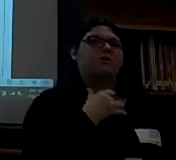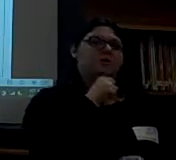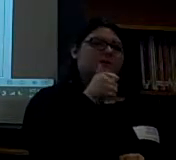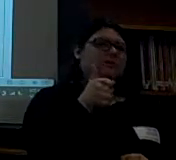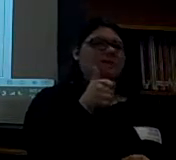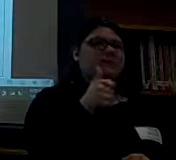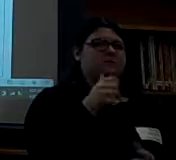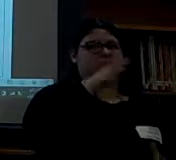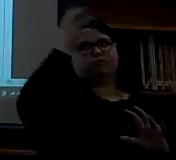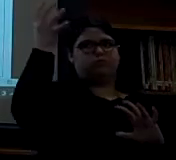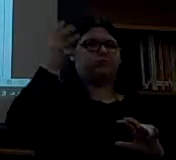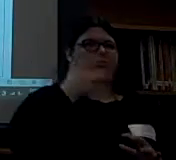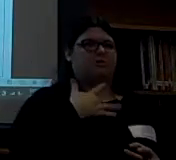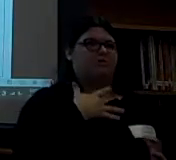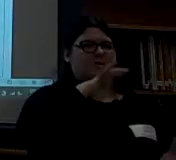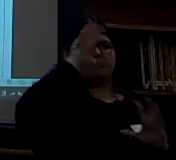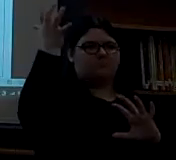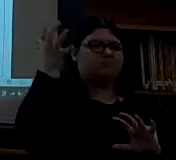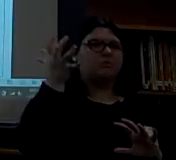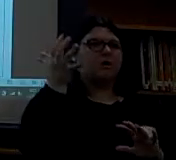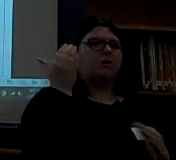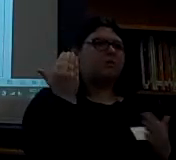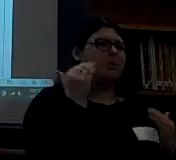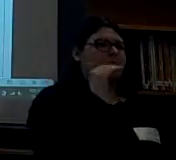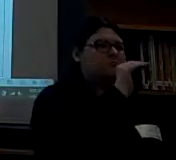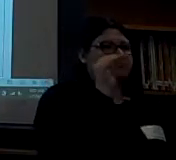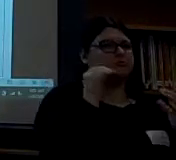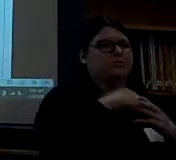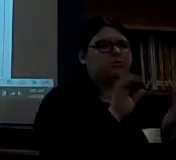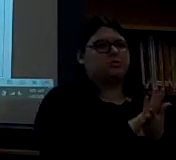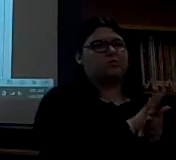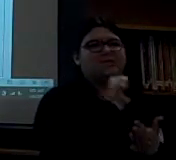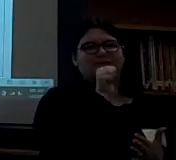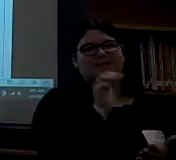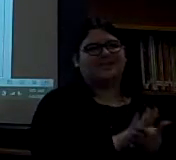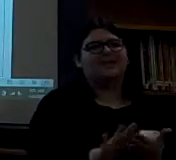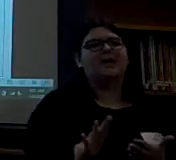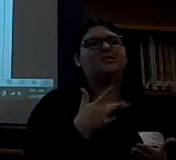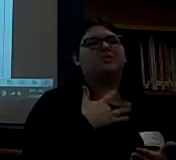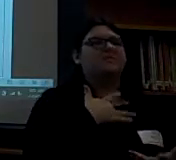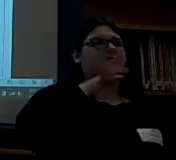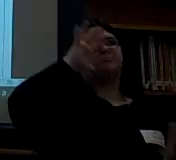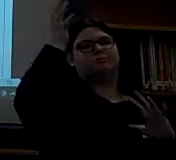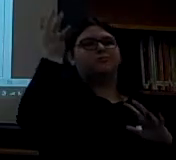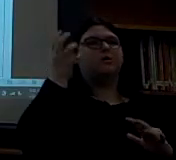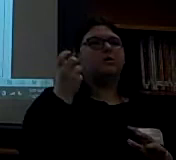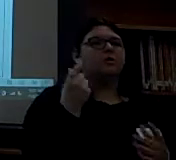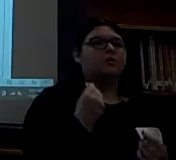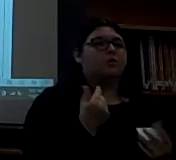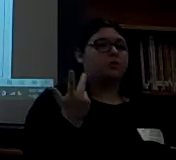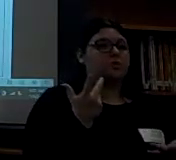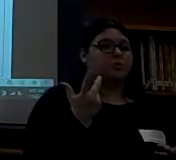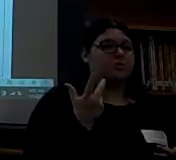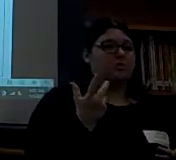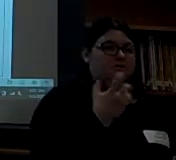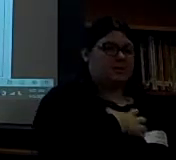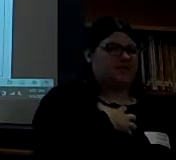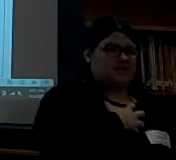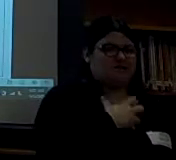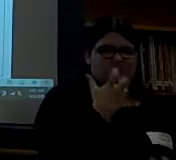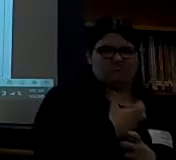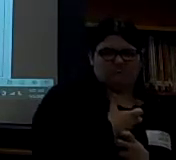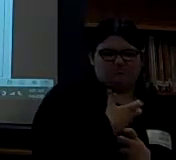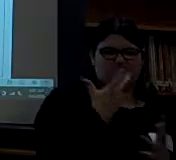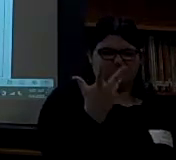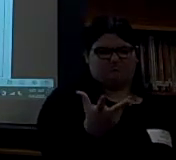control in one area of their life. Maybe their peers at school are not so nice to them. They're feeling out of control. What they do is they take that yuck and they take it out